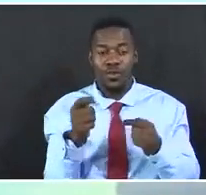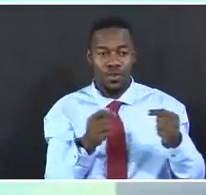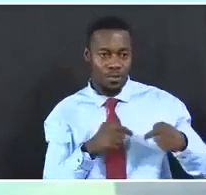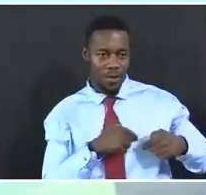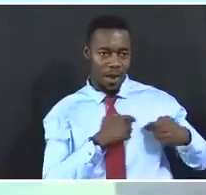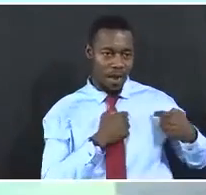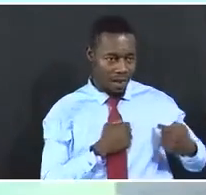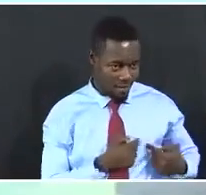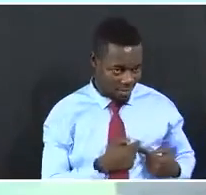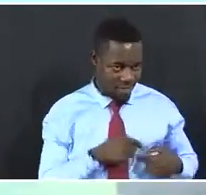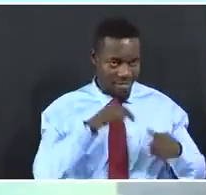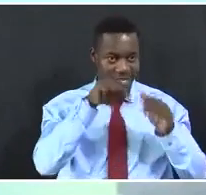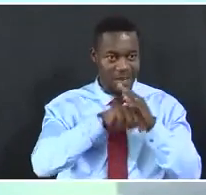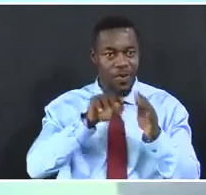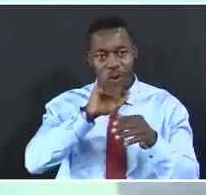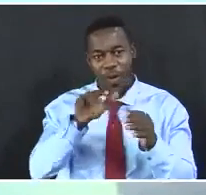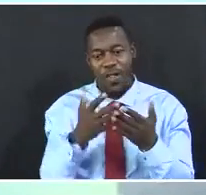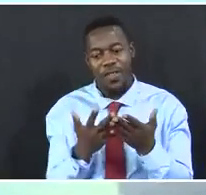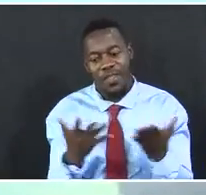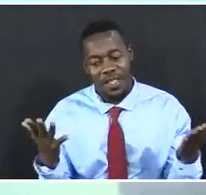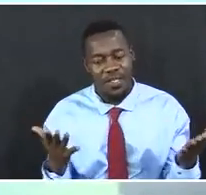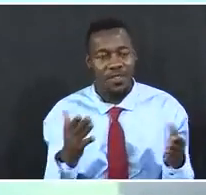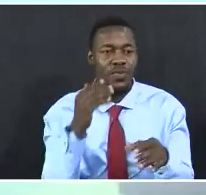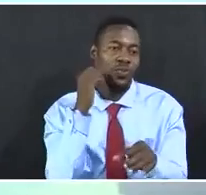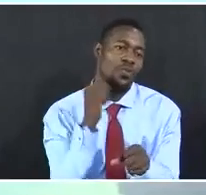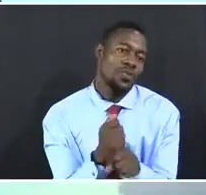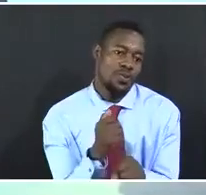do flows from it.